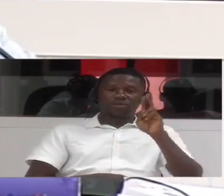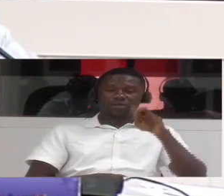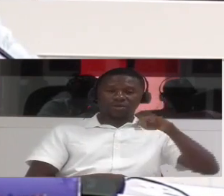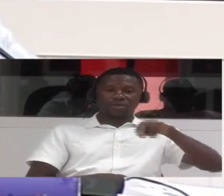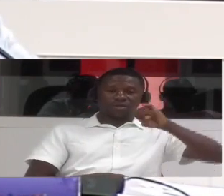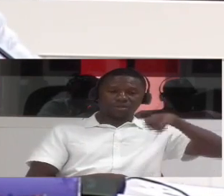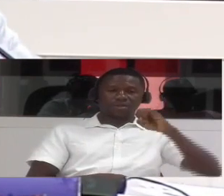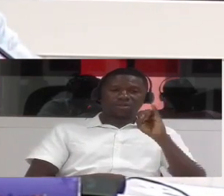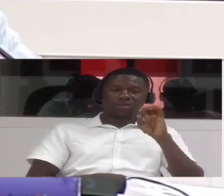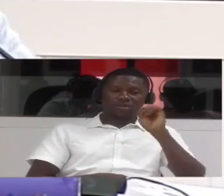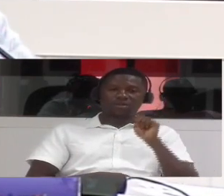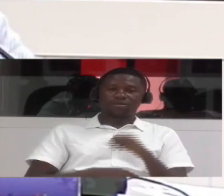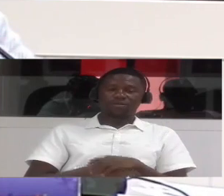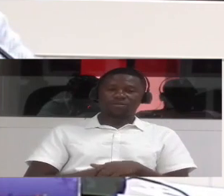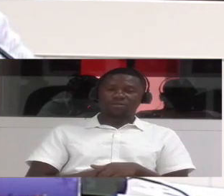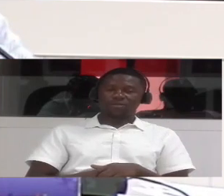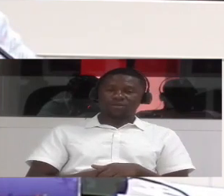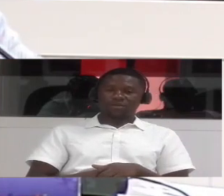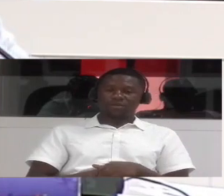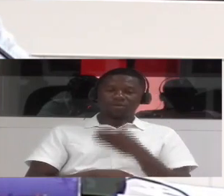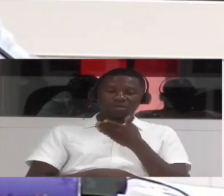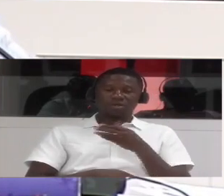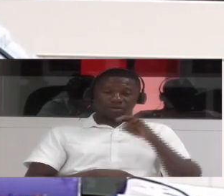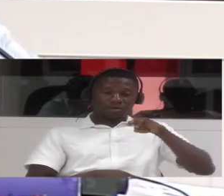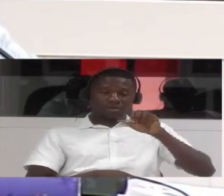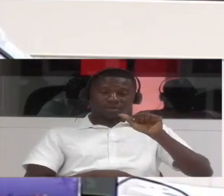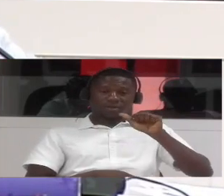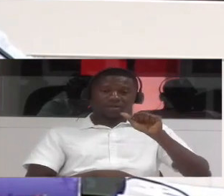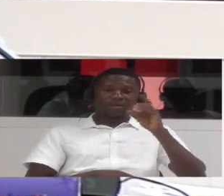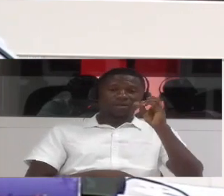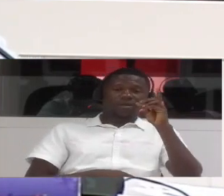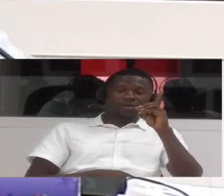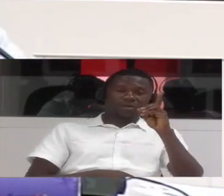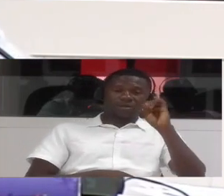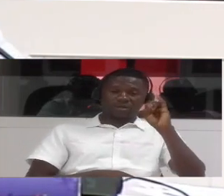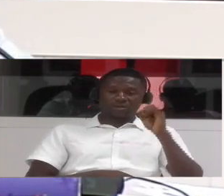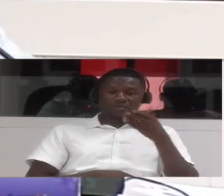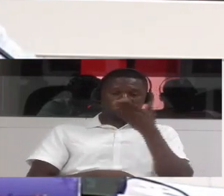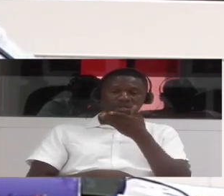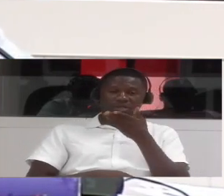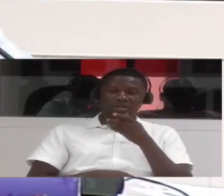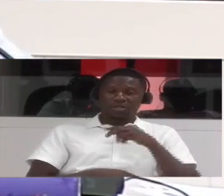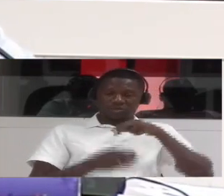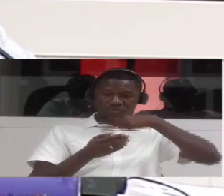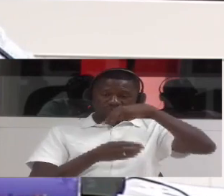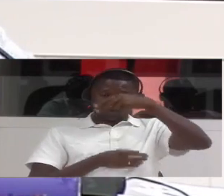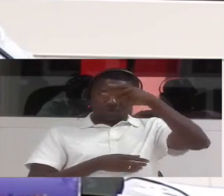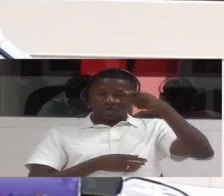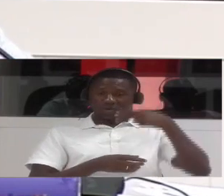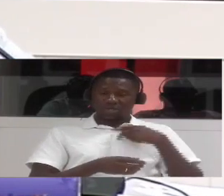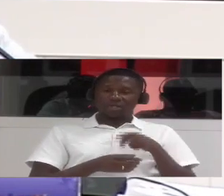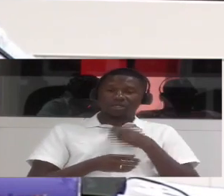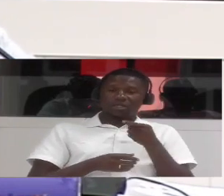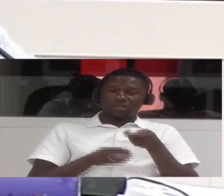that. Well, Madi happened to be on that tour as a reporter, but when they